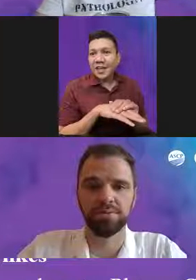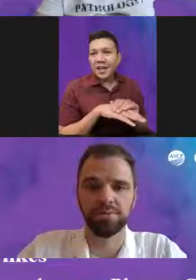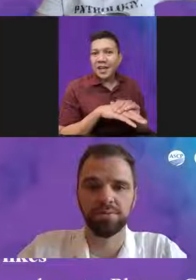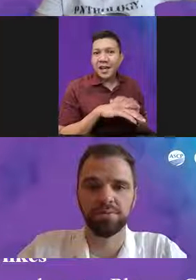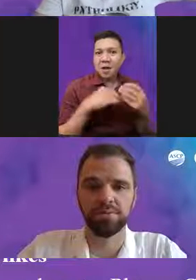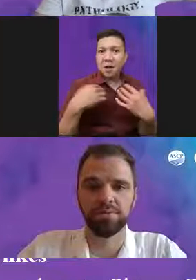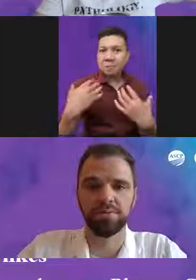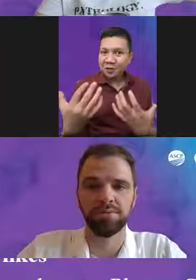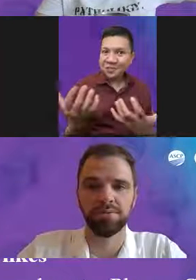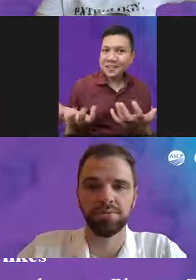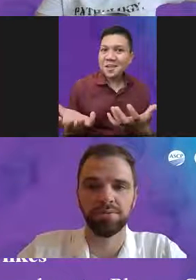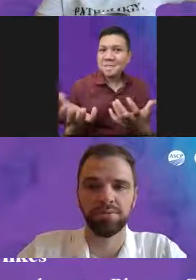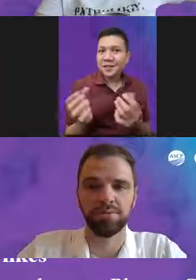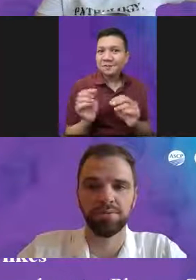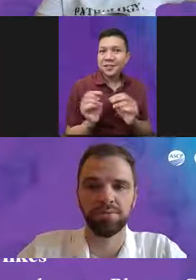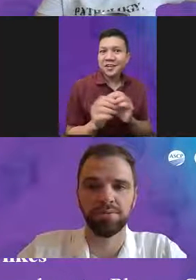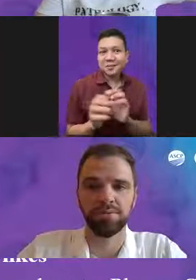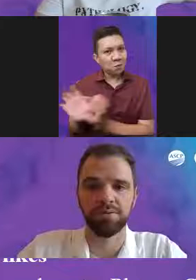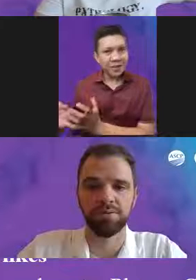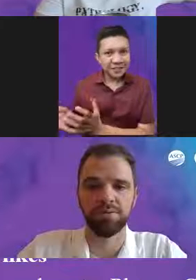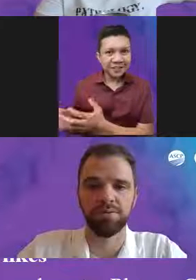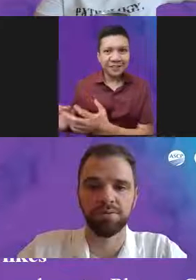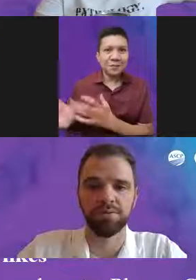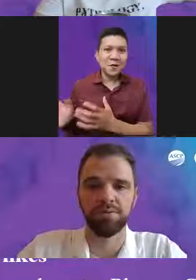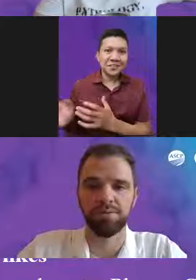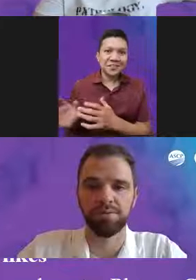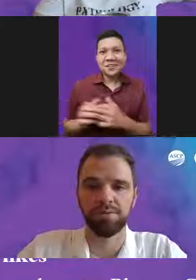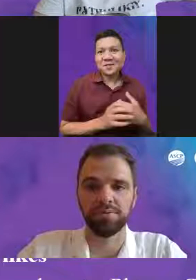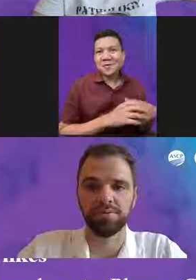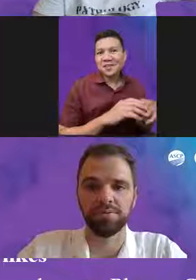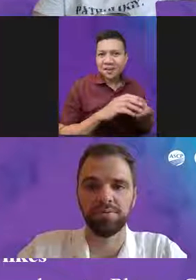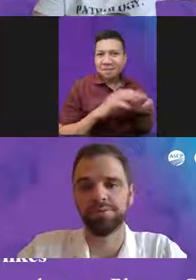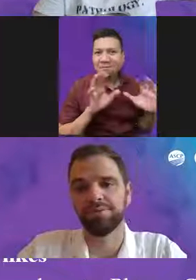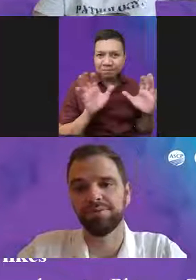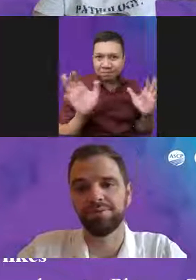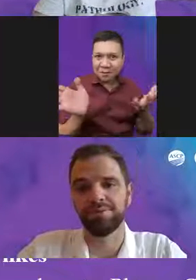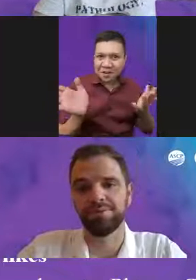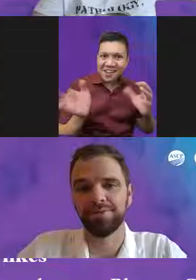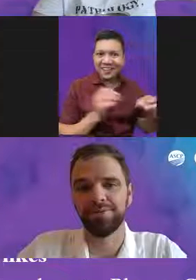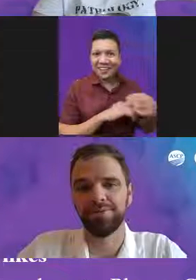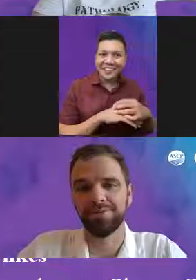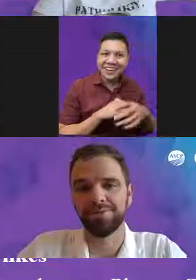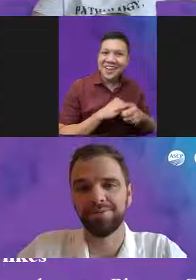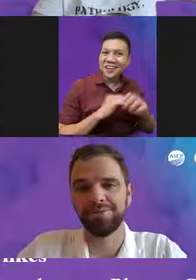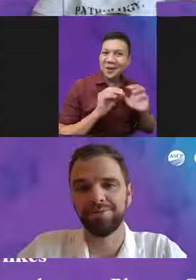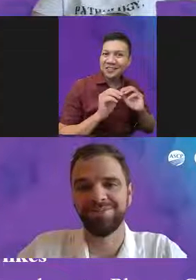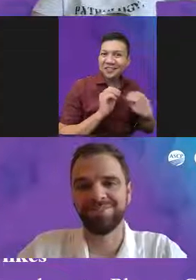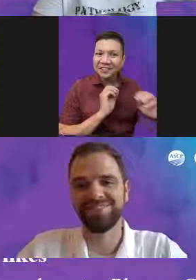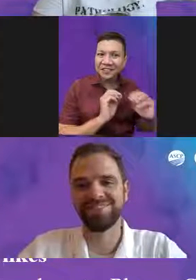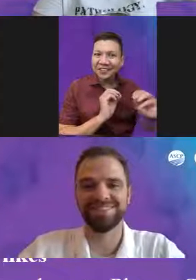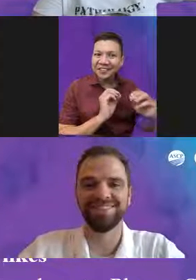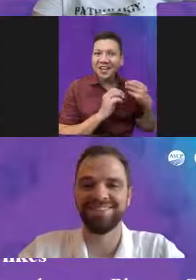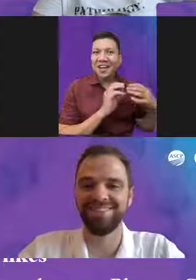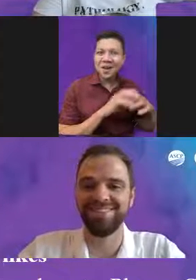is I appreciate them as much as the white cells, because the white cells are the ones that are pretty and like they always